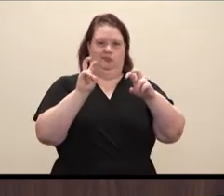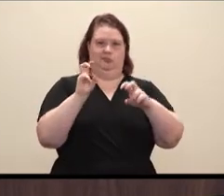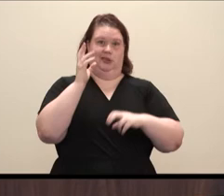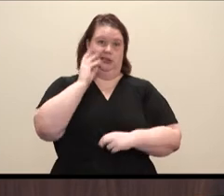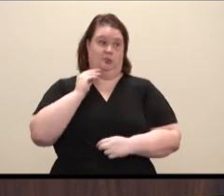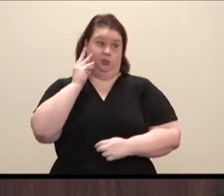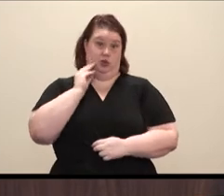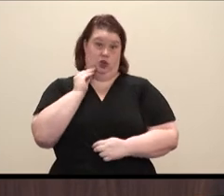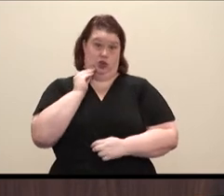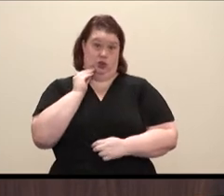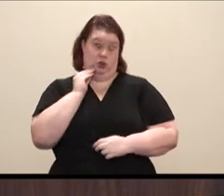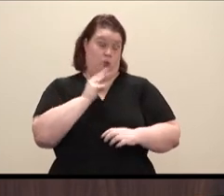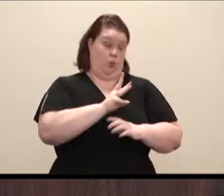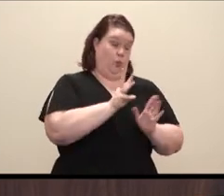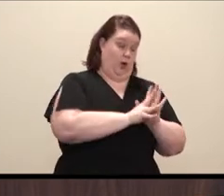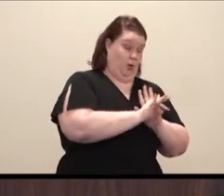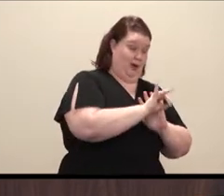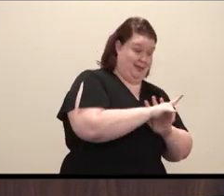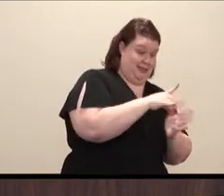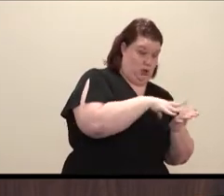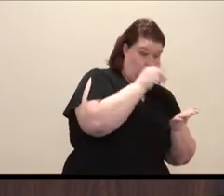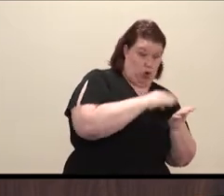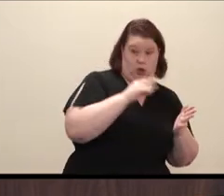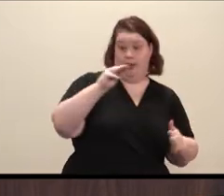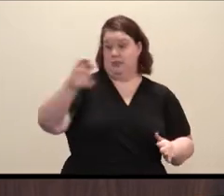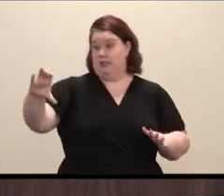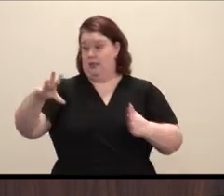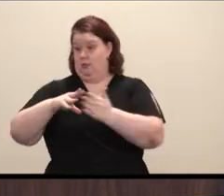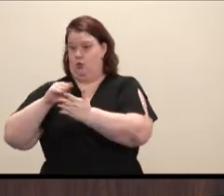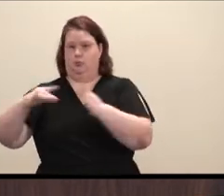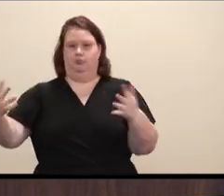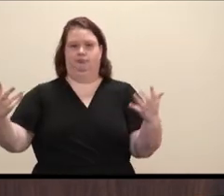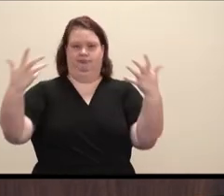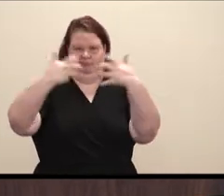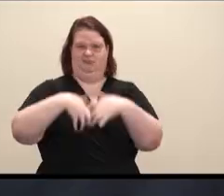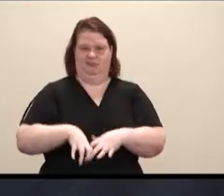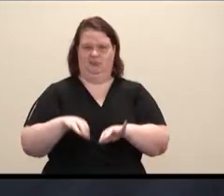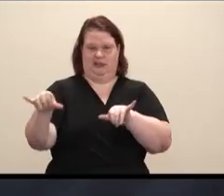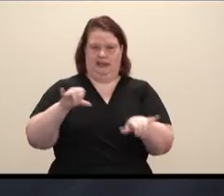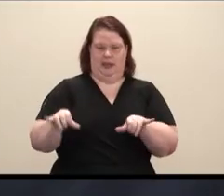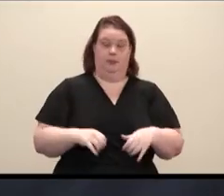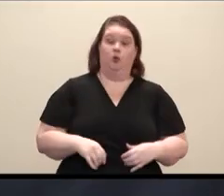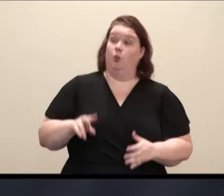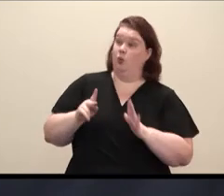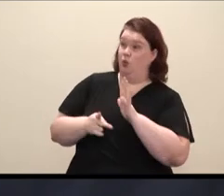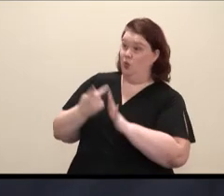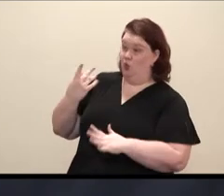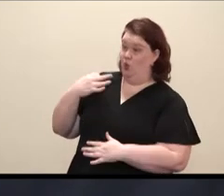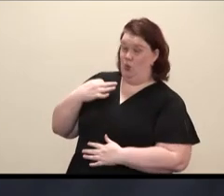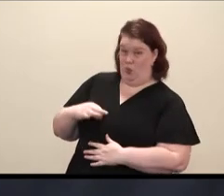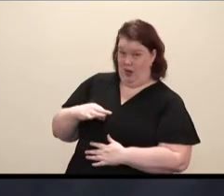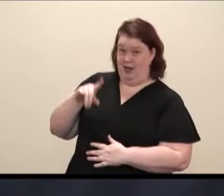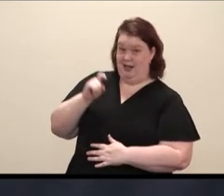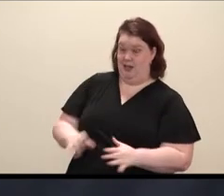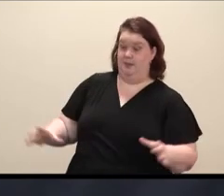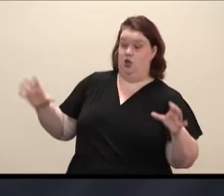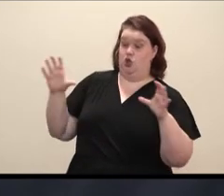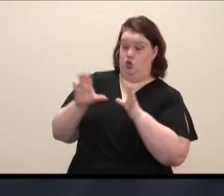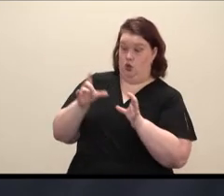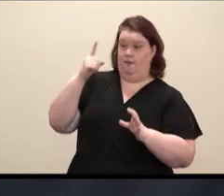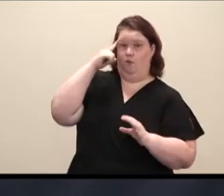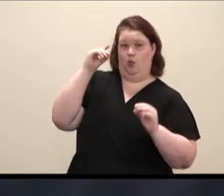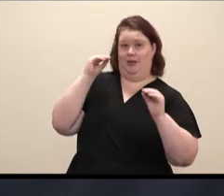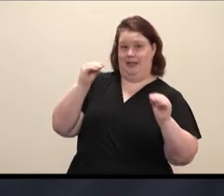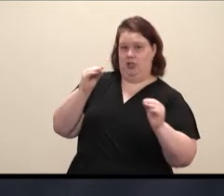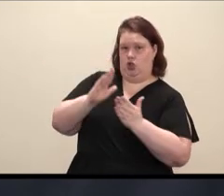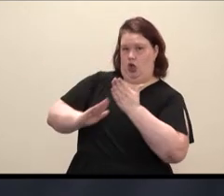and what we're learning at Waco ISD will be the same. Well, and well, just like the dual credit courses, the teachers have to be certified to be teaching the college courses